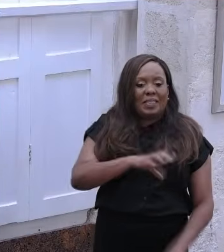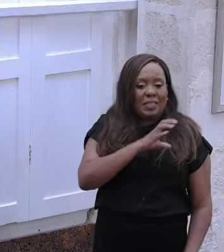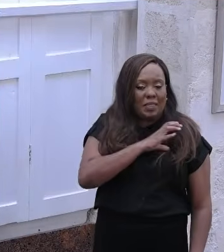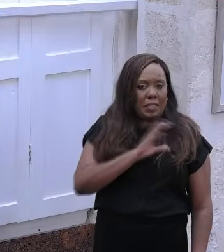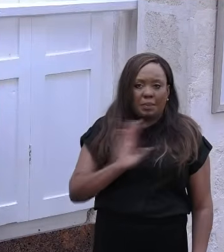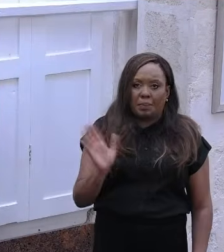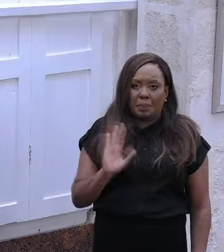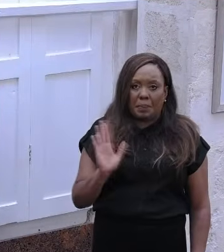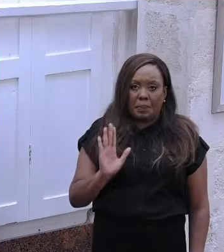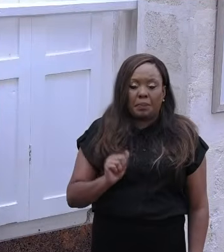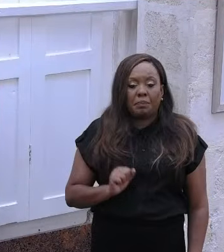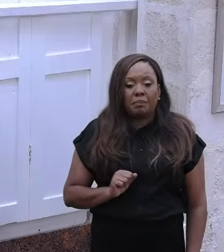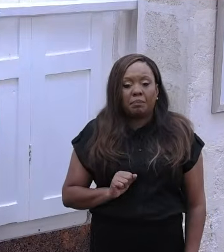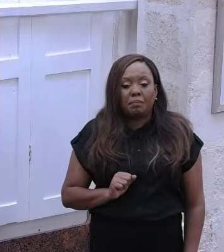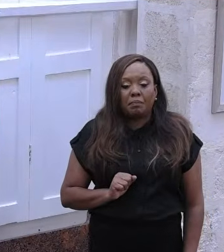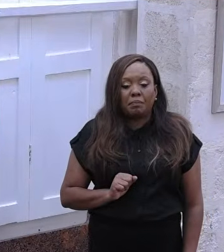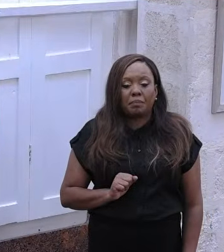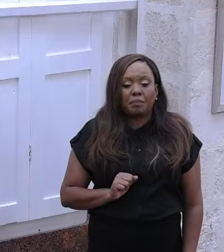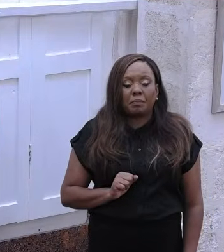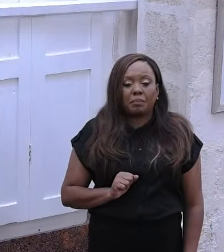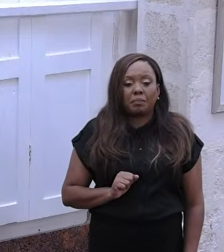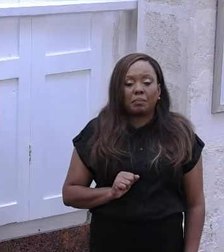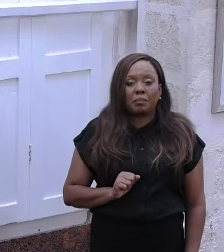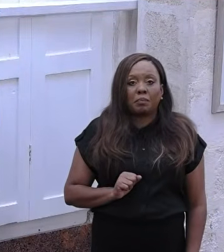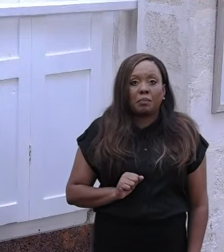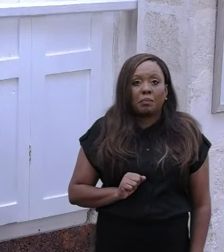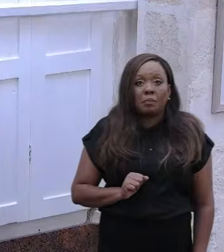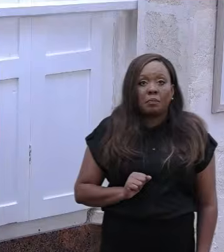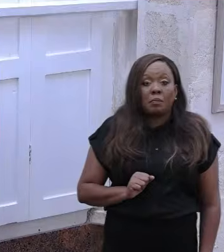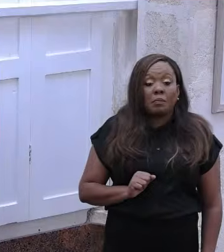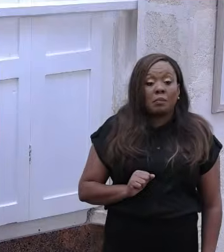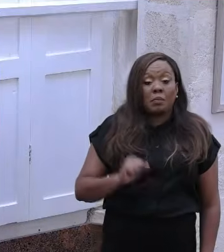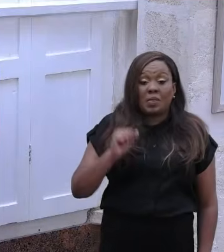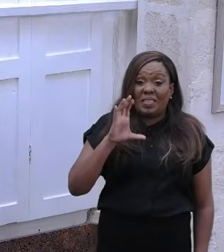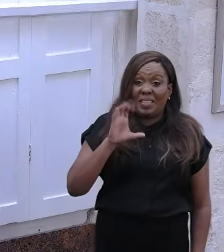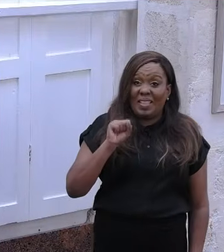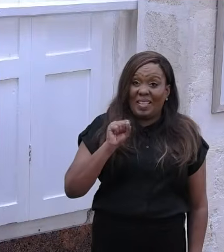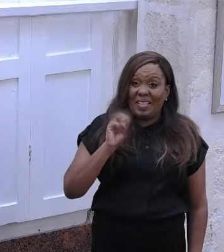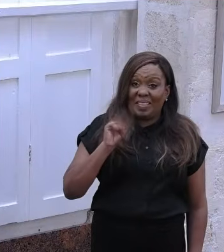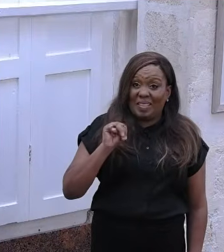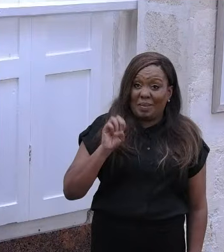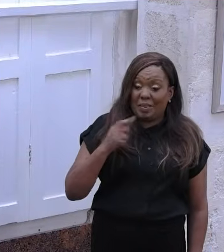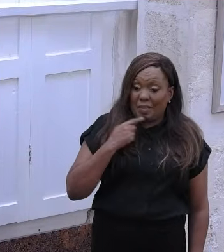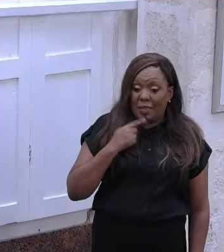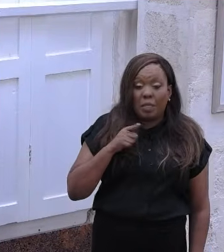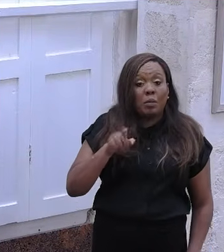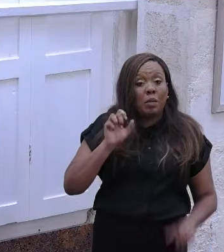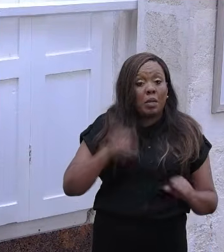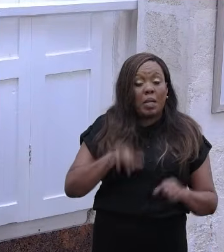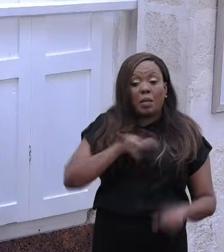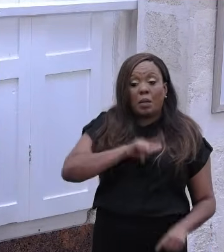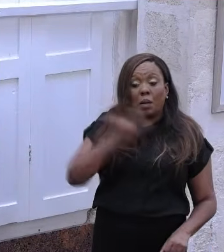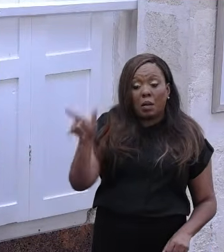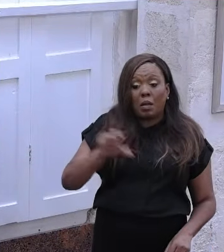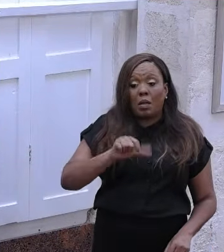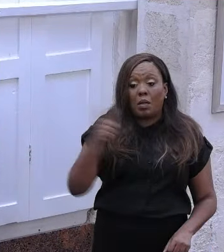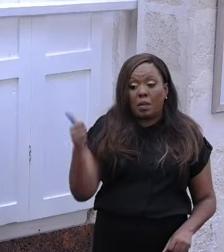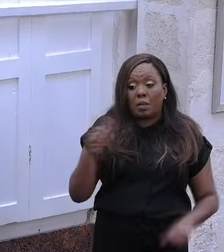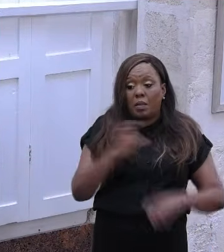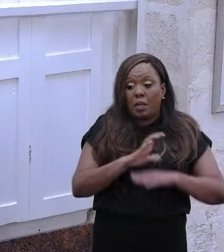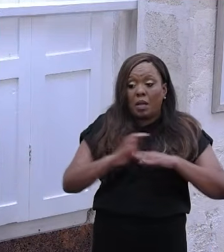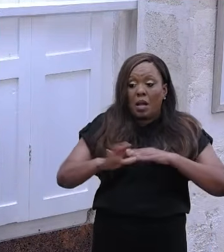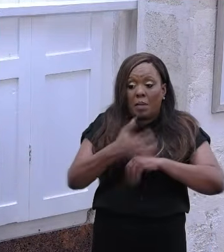the CSME, eligible nationals can enter another CARICOM country without a visa. They can stay for an